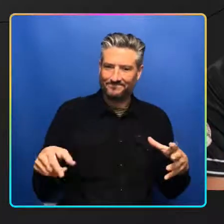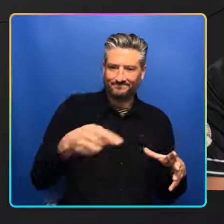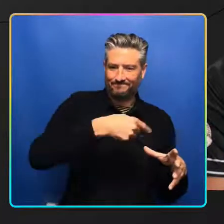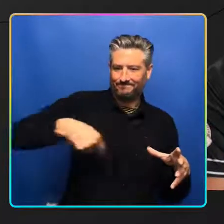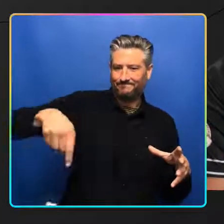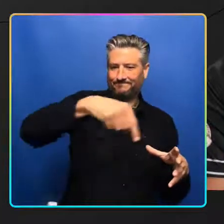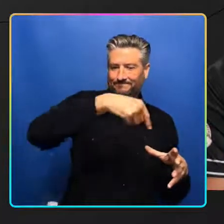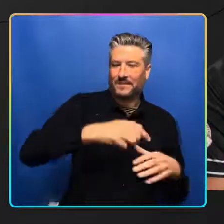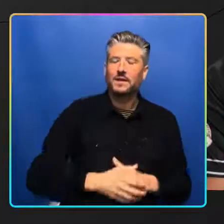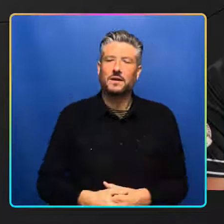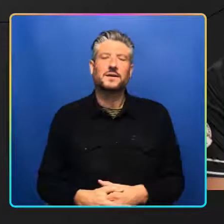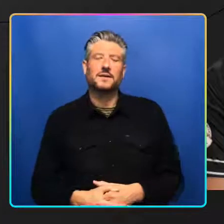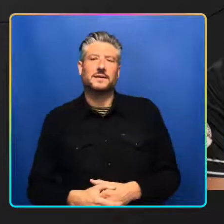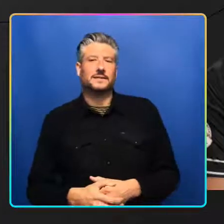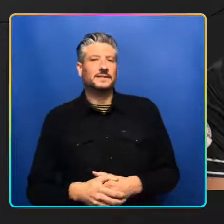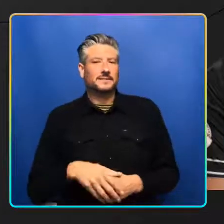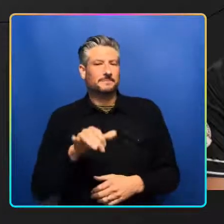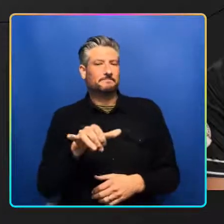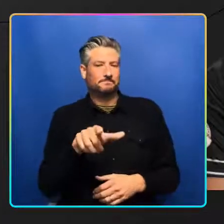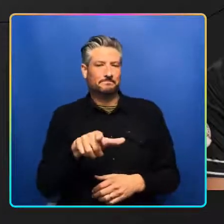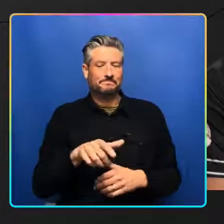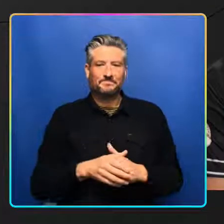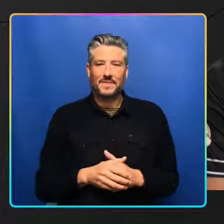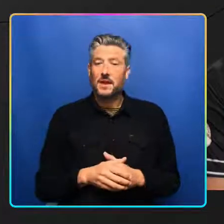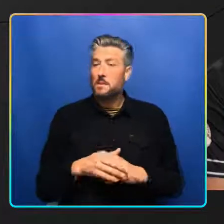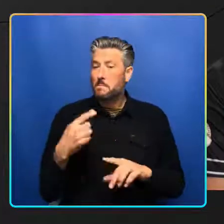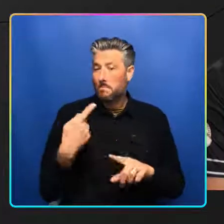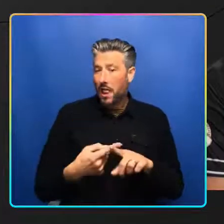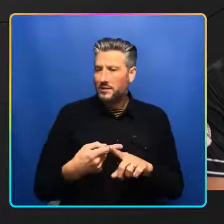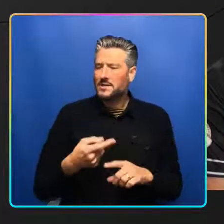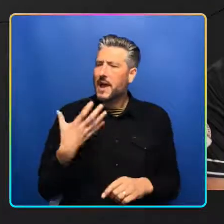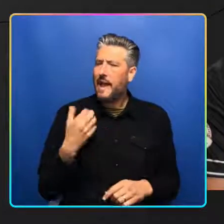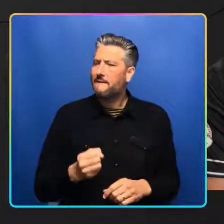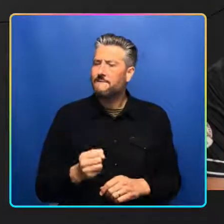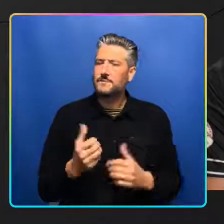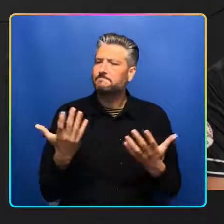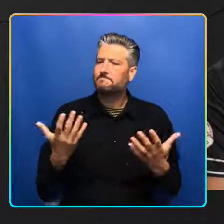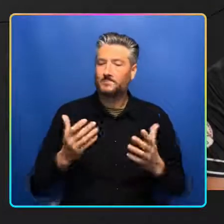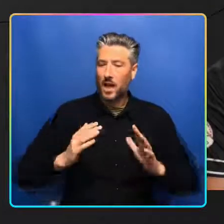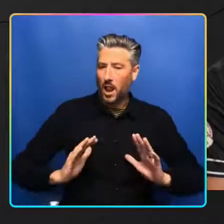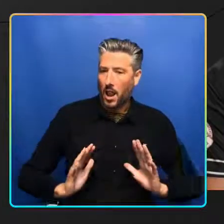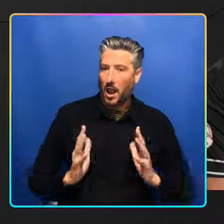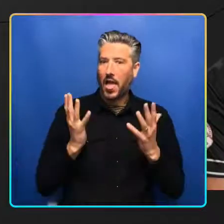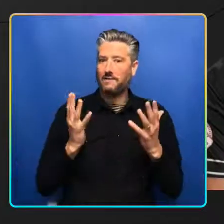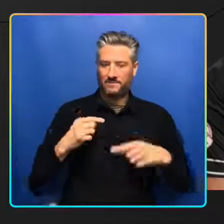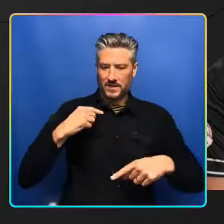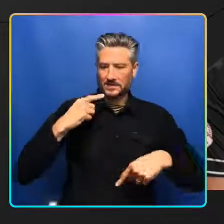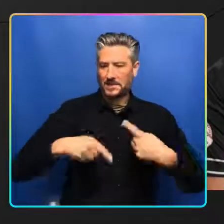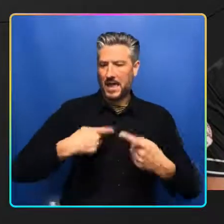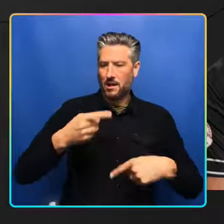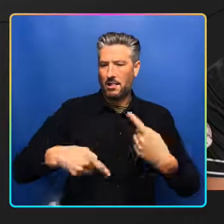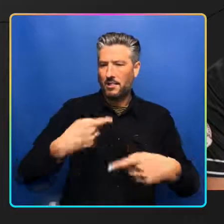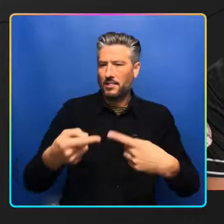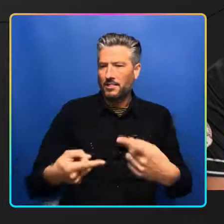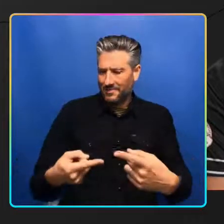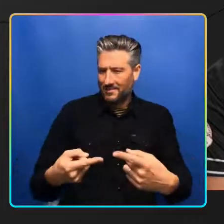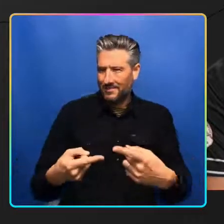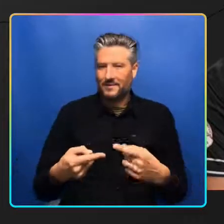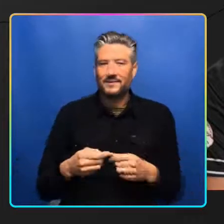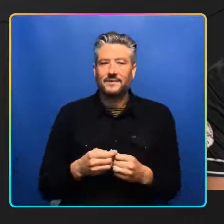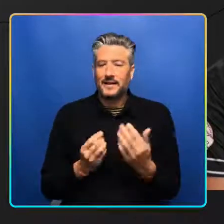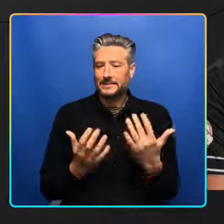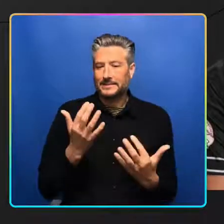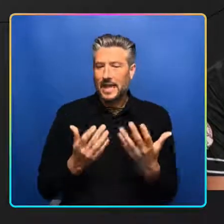the different life cycles. So the life cycle for data science is a bit different of the life cycle for